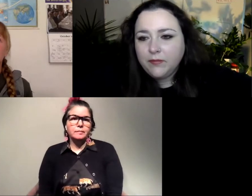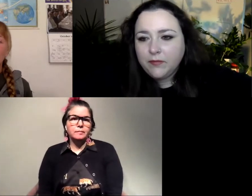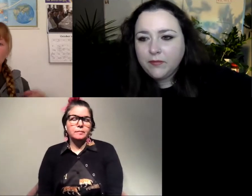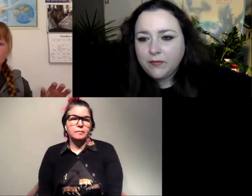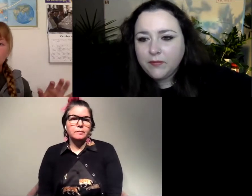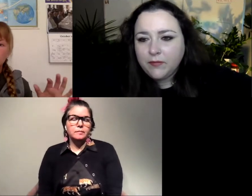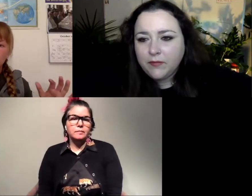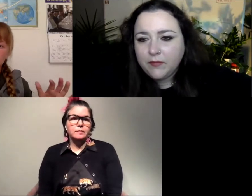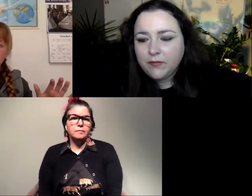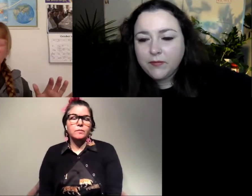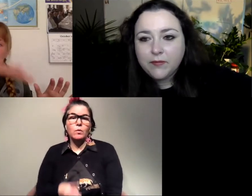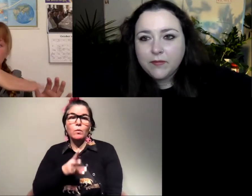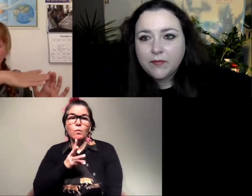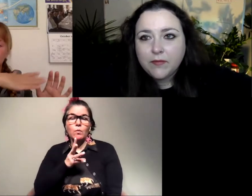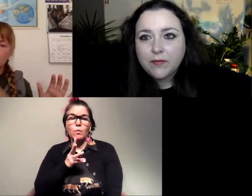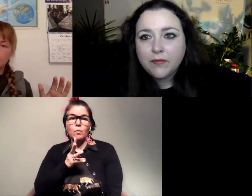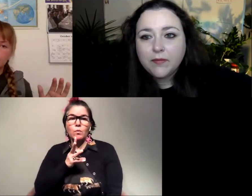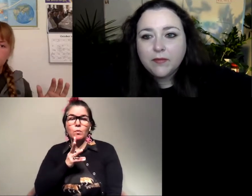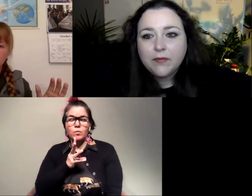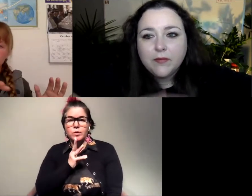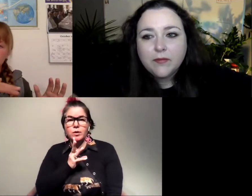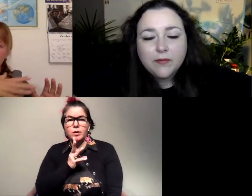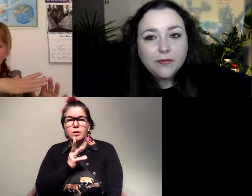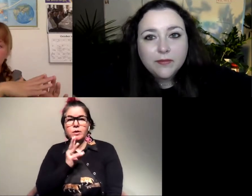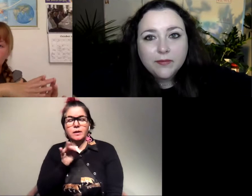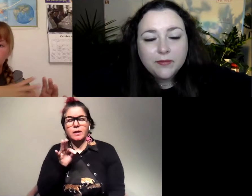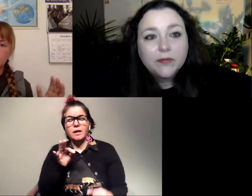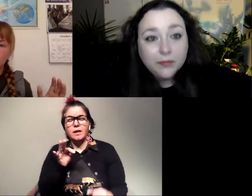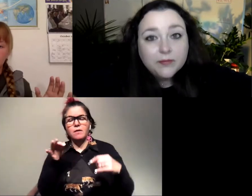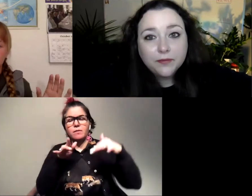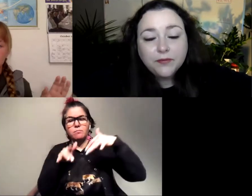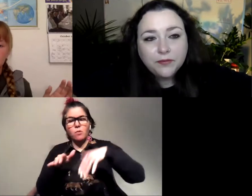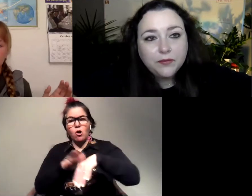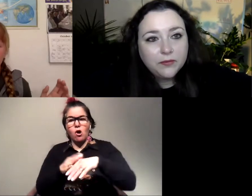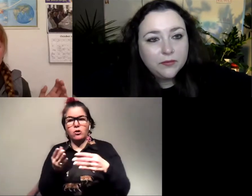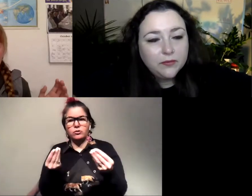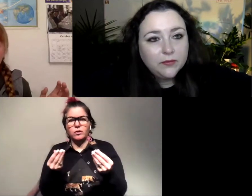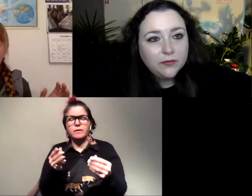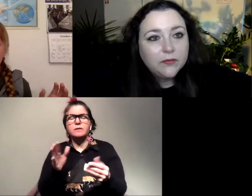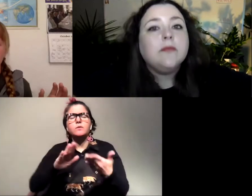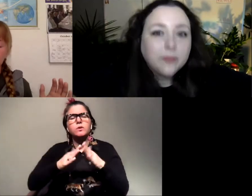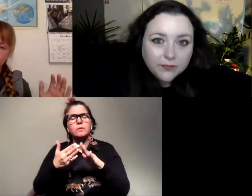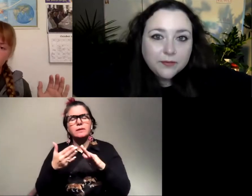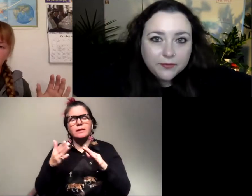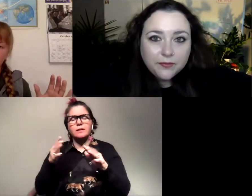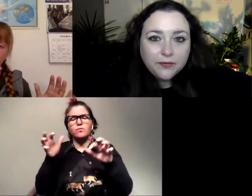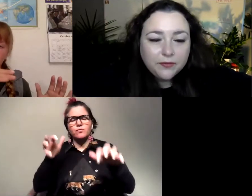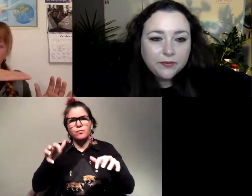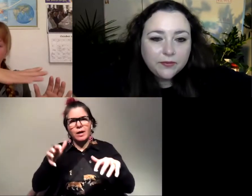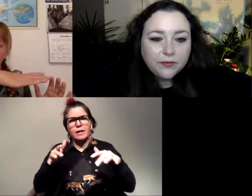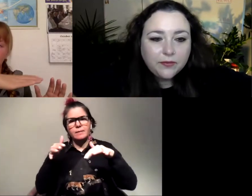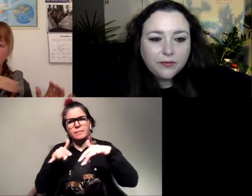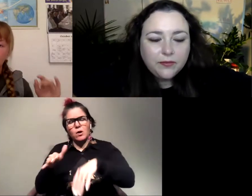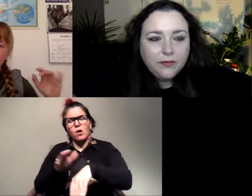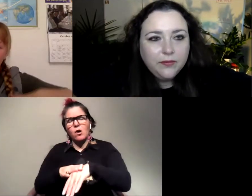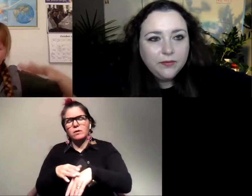if water runs along a surface, it can heat up. So like in cities, when rain falls and it runs along the pavement for a